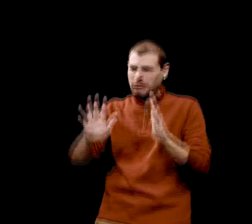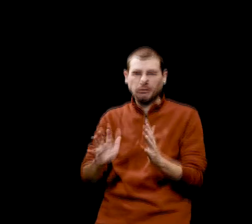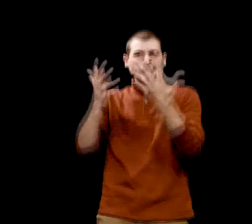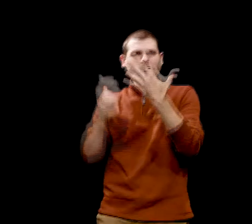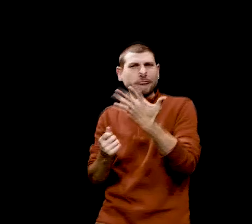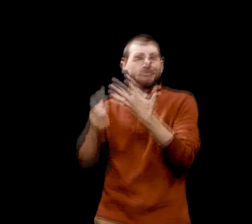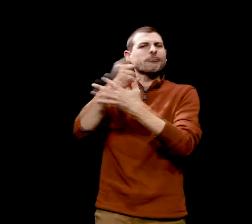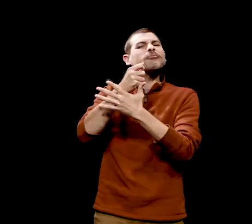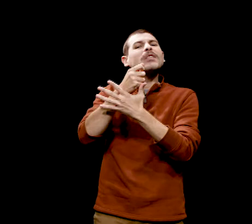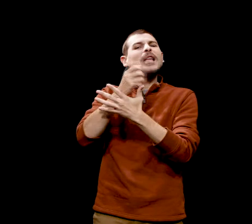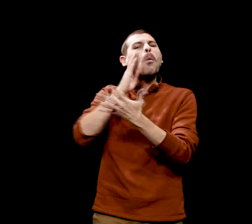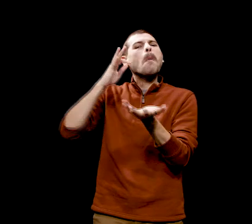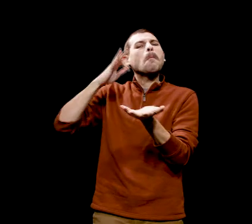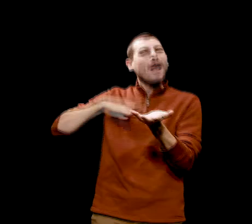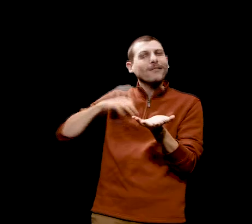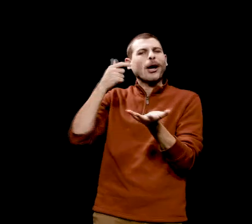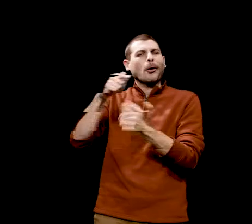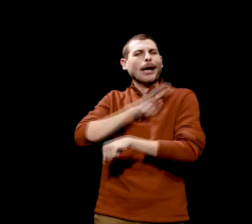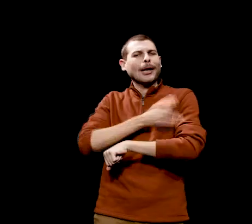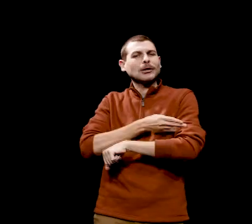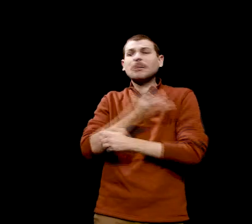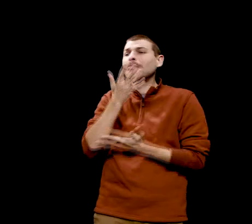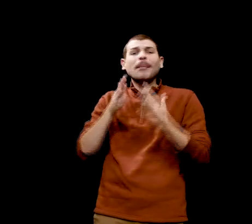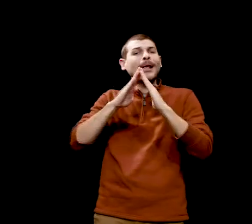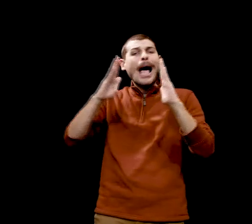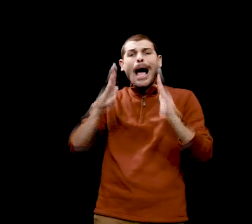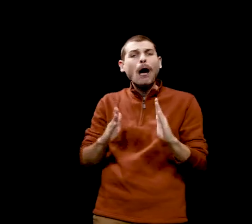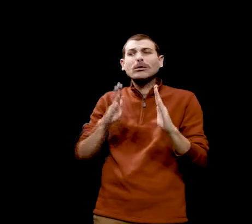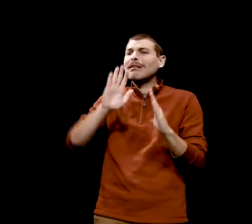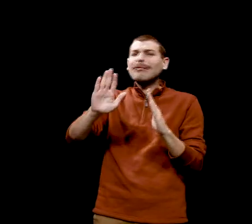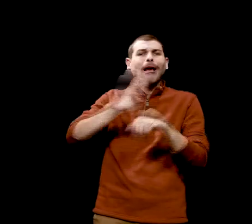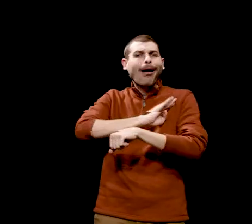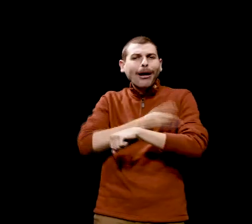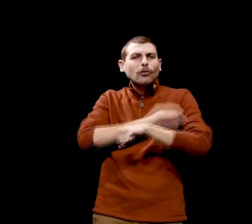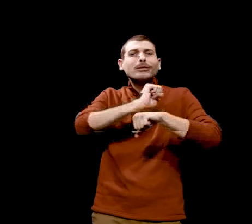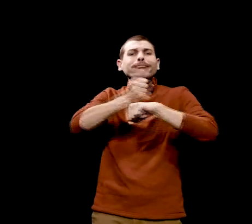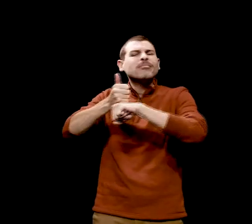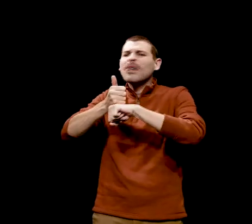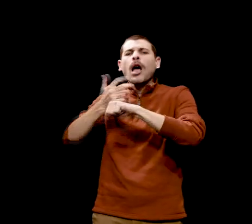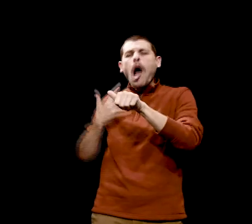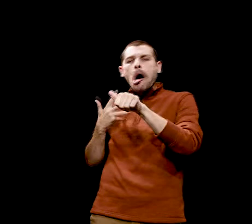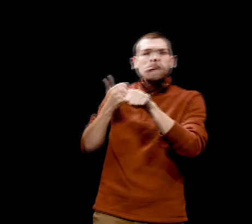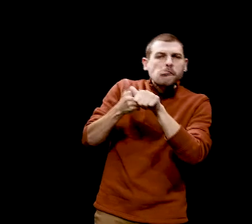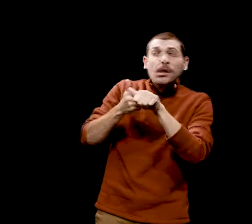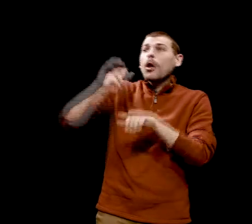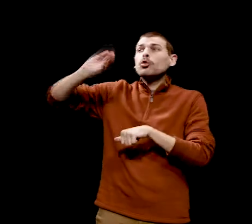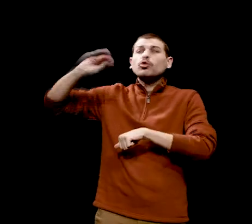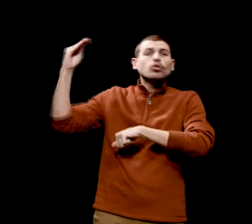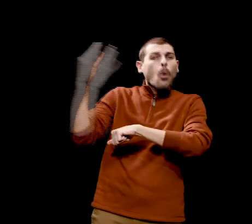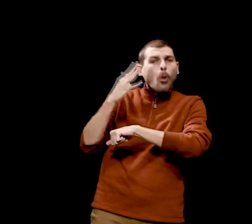green opportunities in our community, whether that's energy retrofits, whether that's solar installation, whether that's